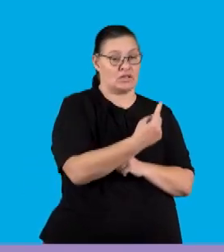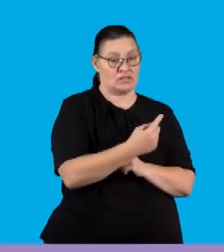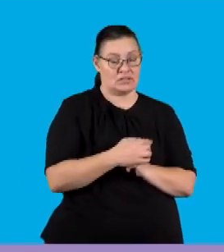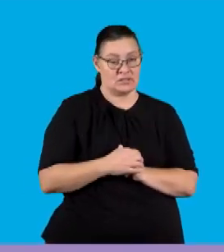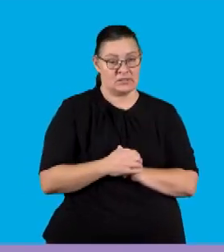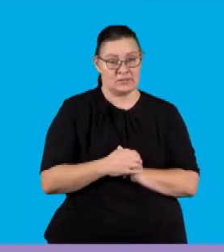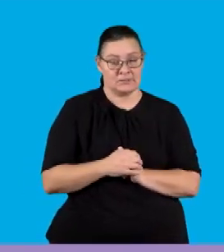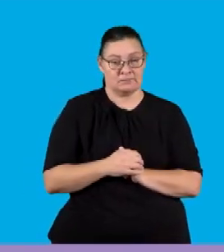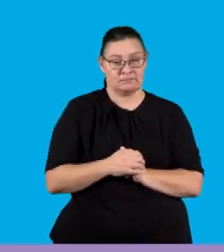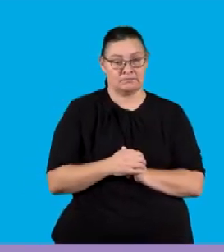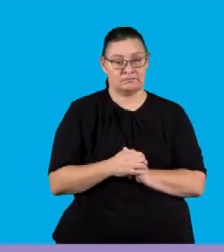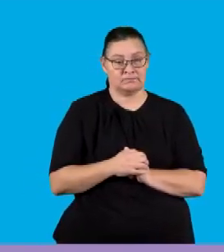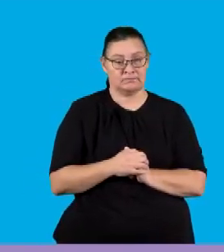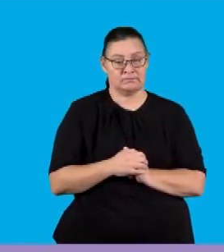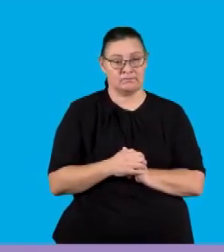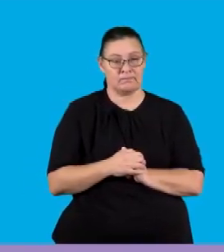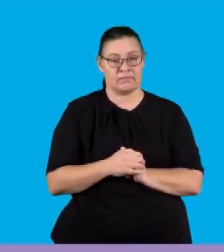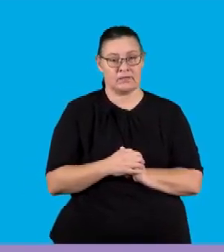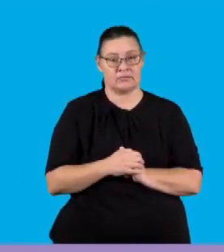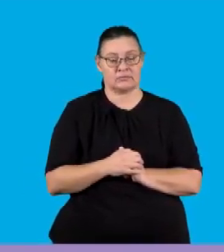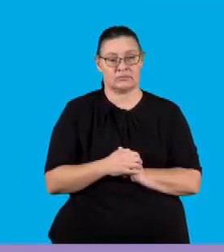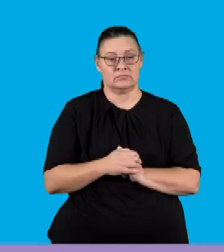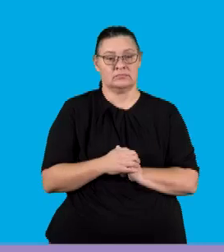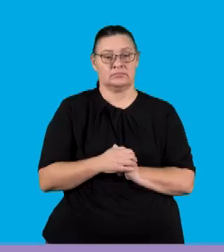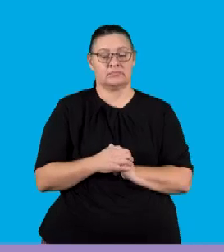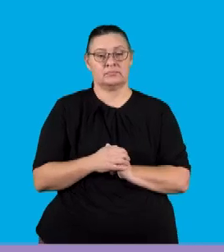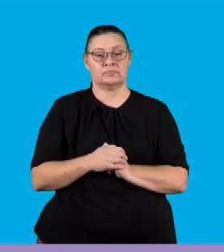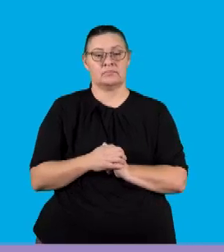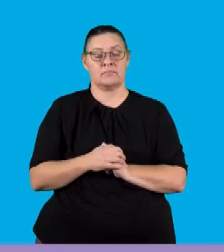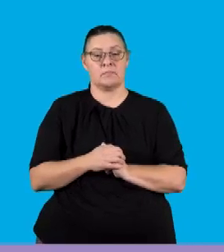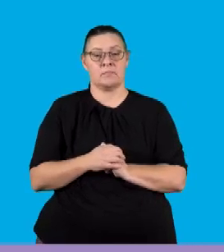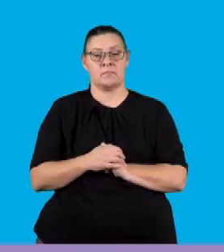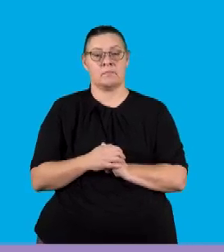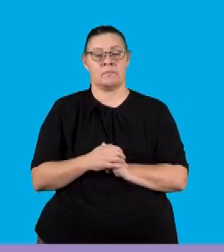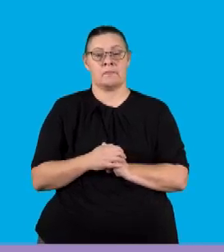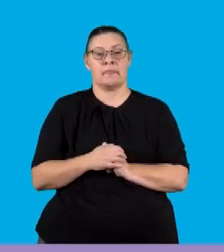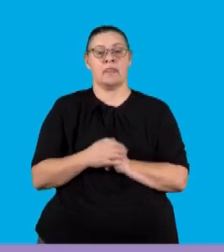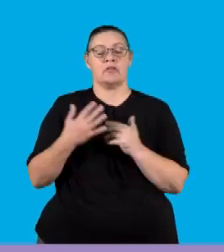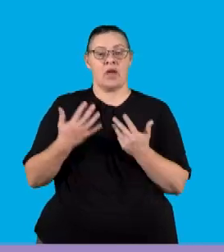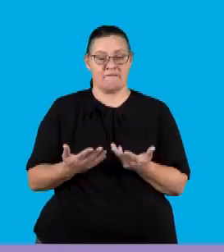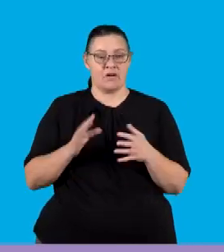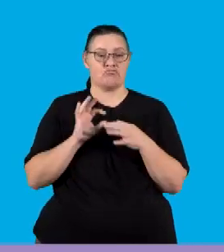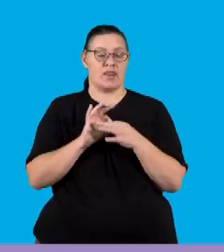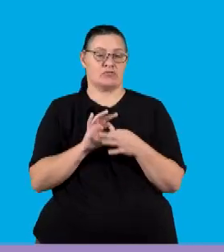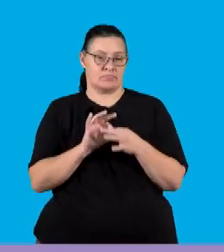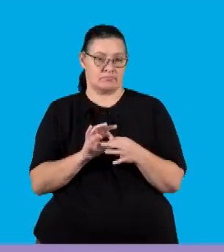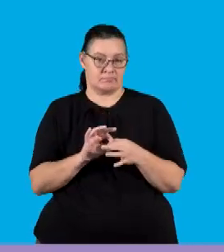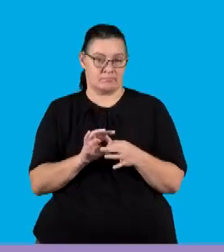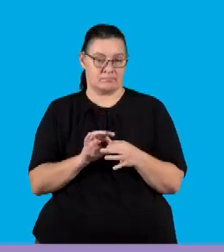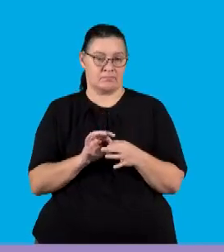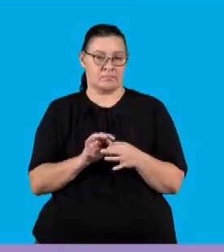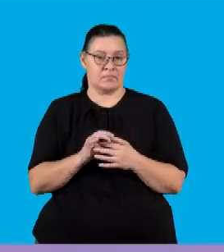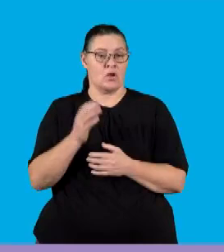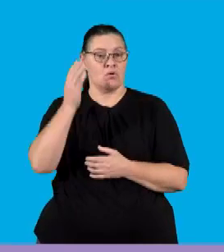part of our rule? Now let's look at the input values and the output values. Remember, they have a relationship. Now